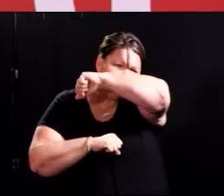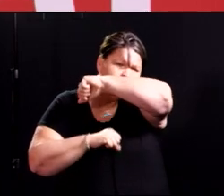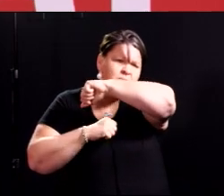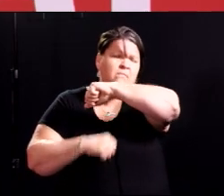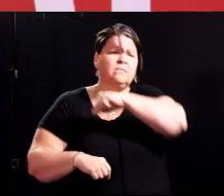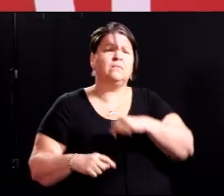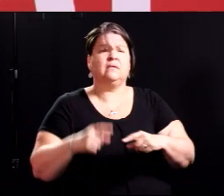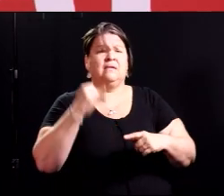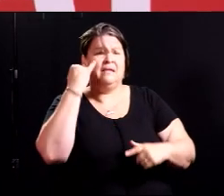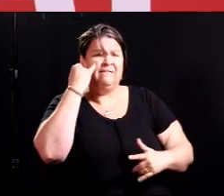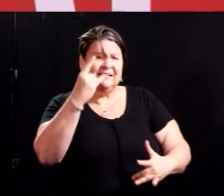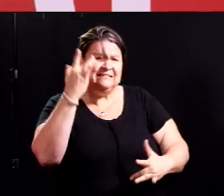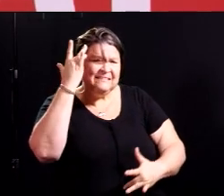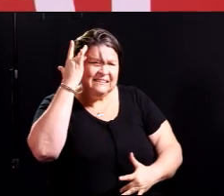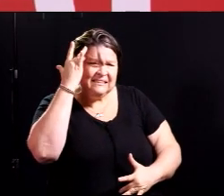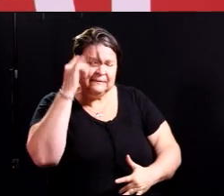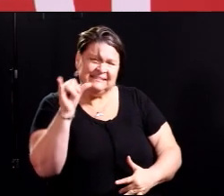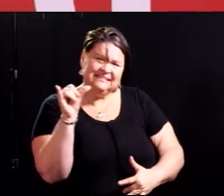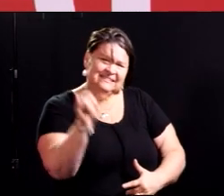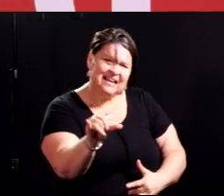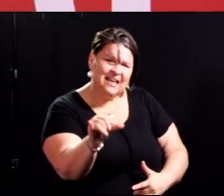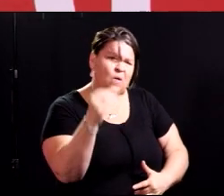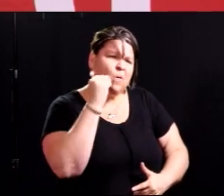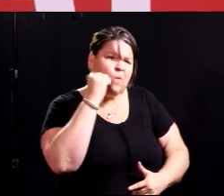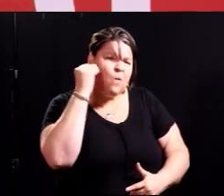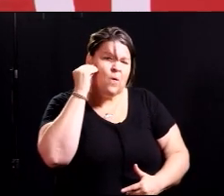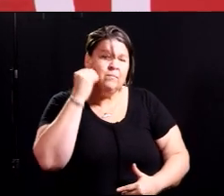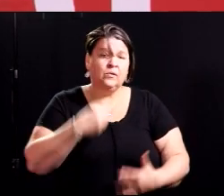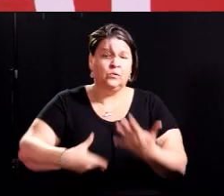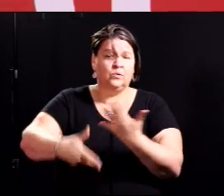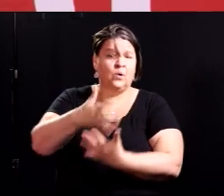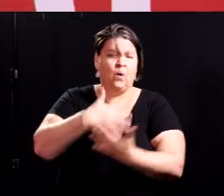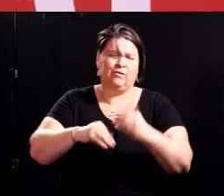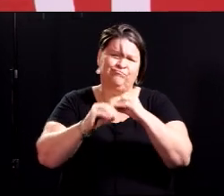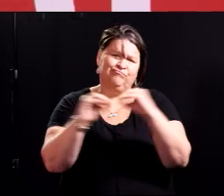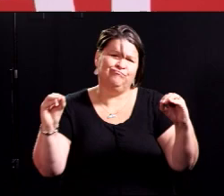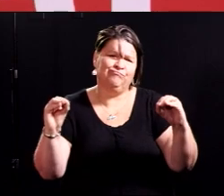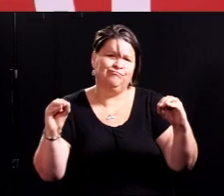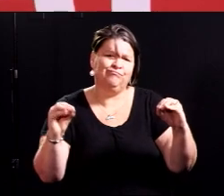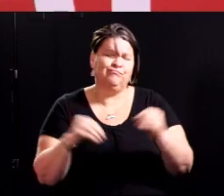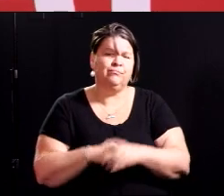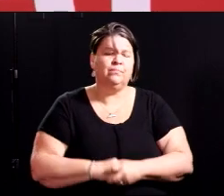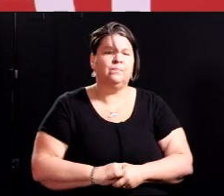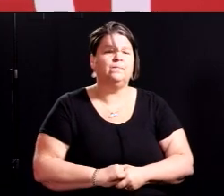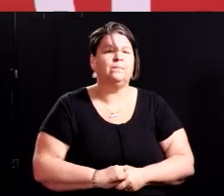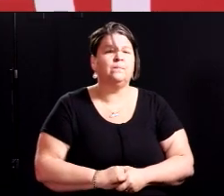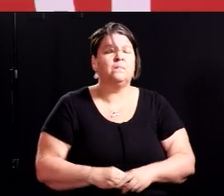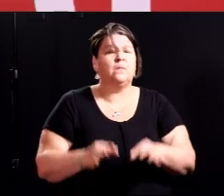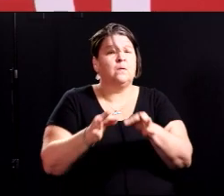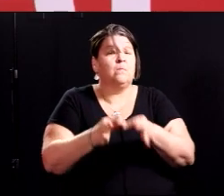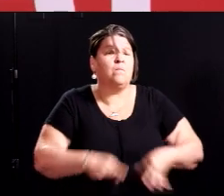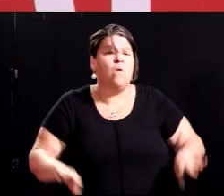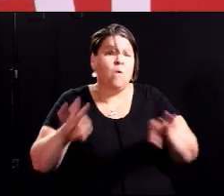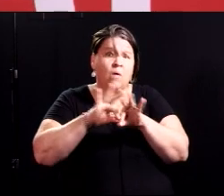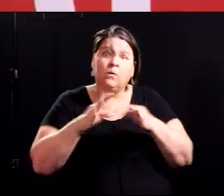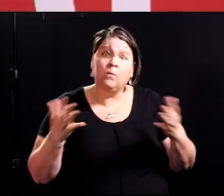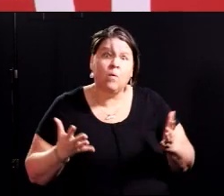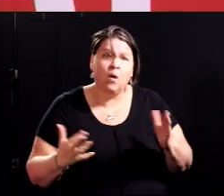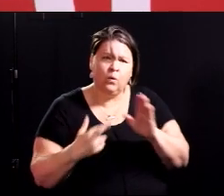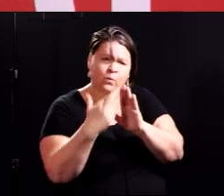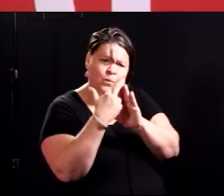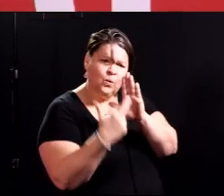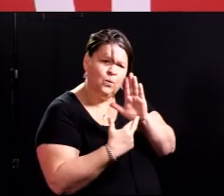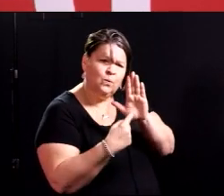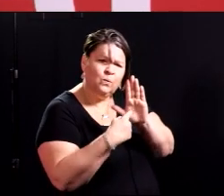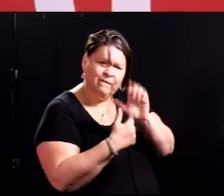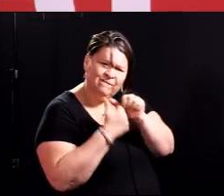you're sick, stay home. But it underscores the importance of all of us following the rules. So today I want to